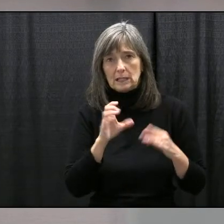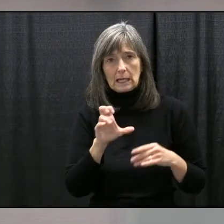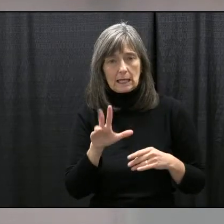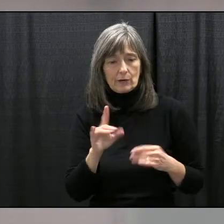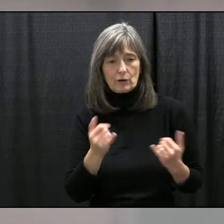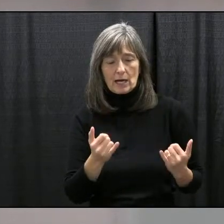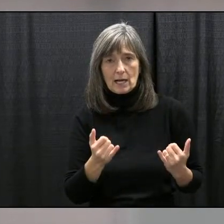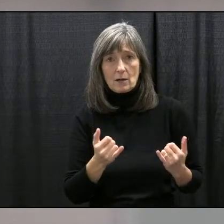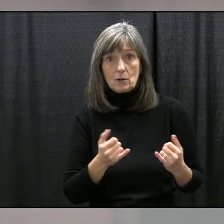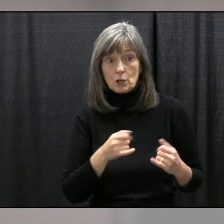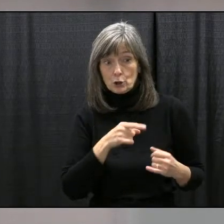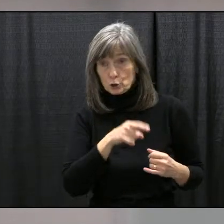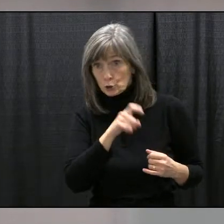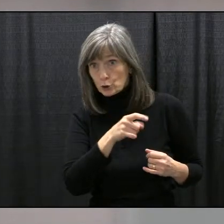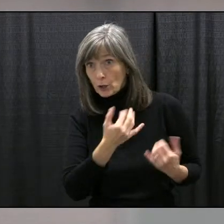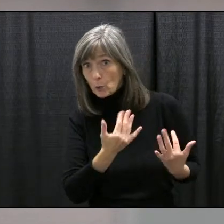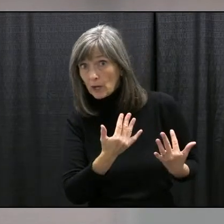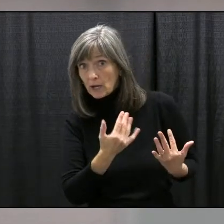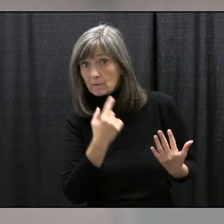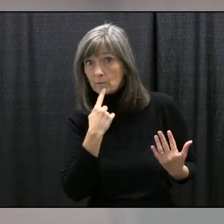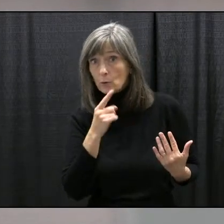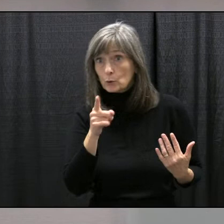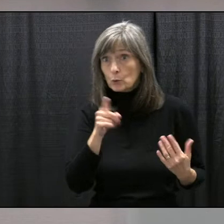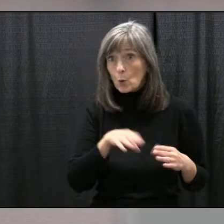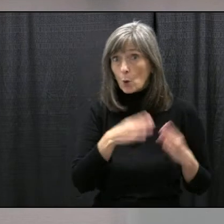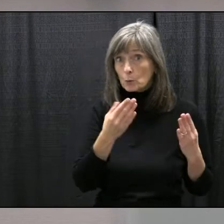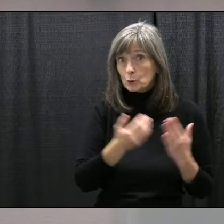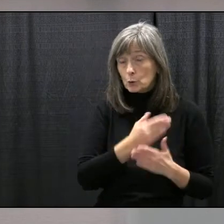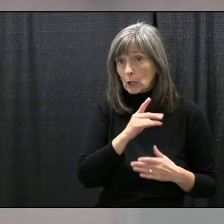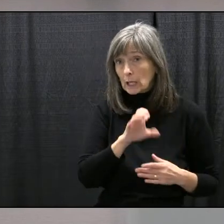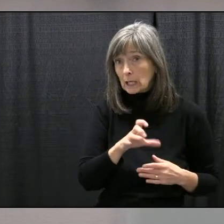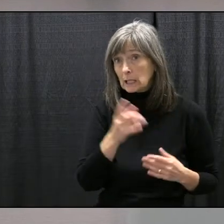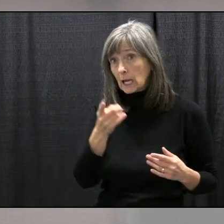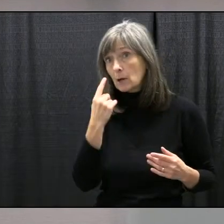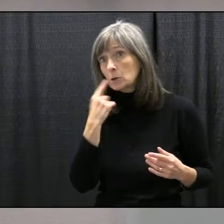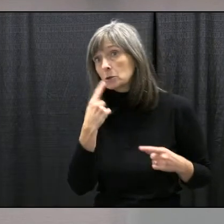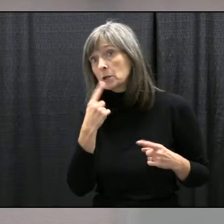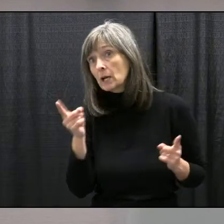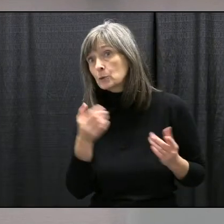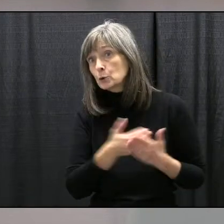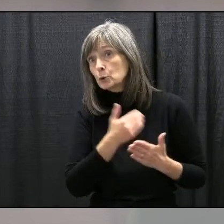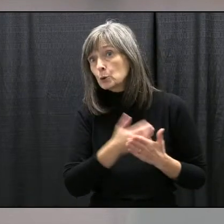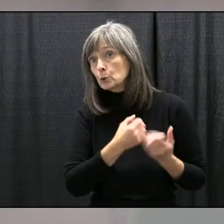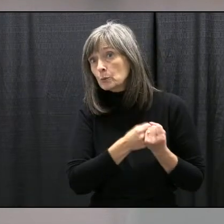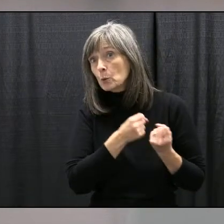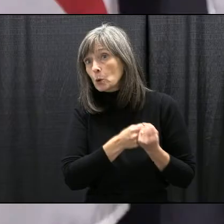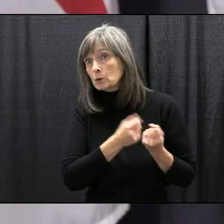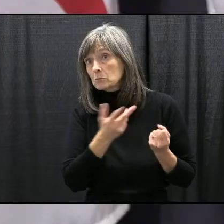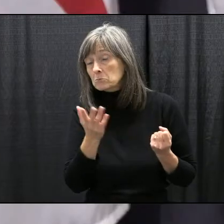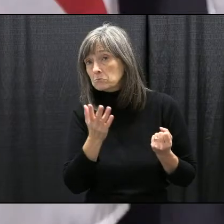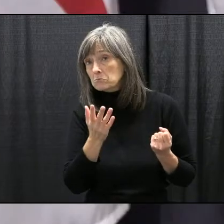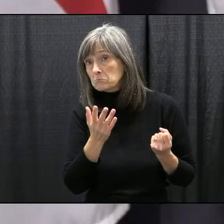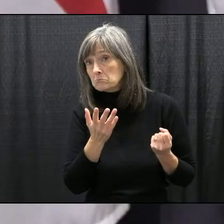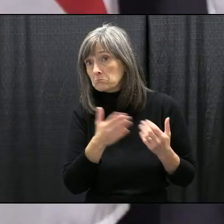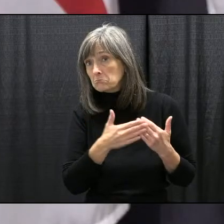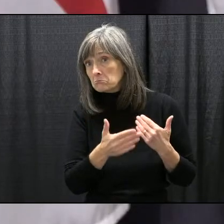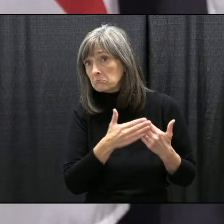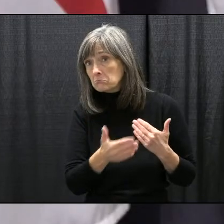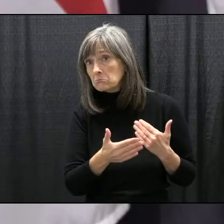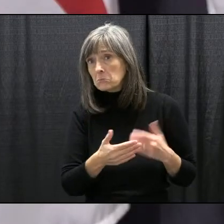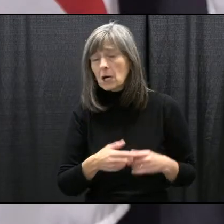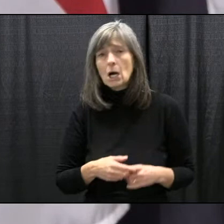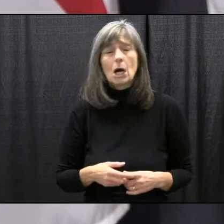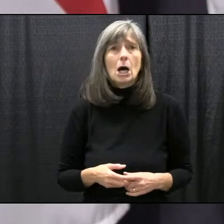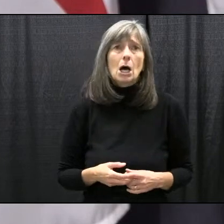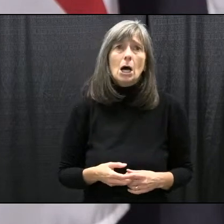long should they wait to open a new clinic now that they hear these new supports are being put in place? Well, the funding